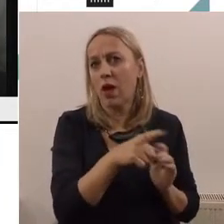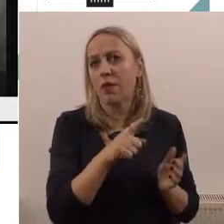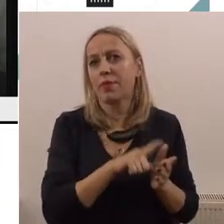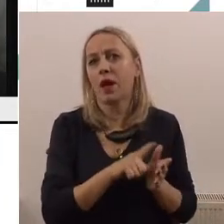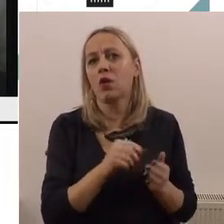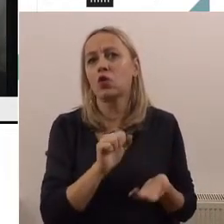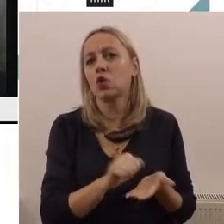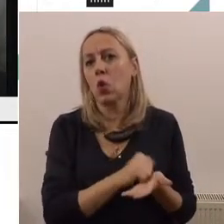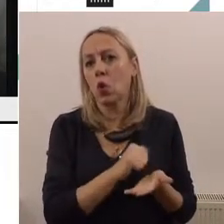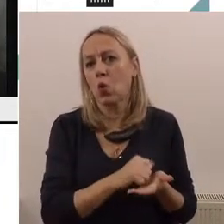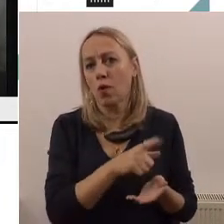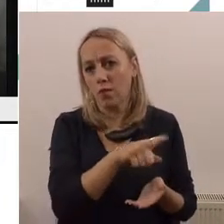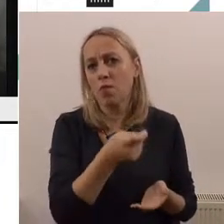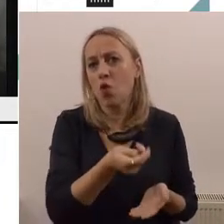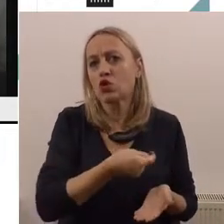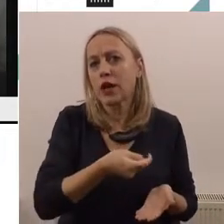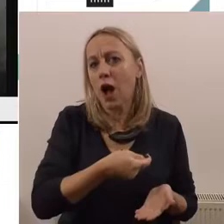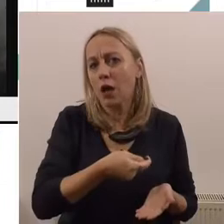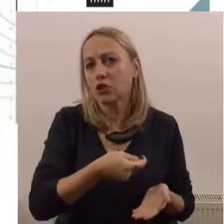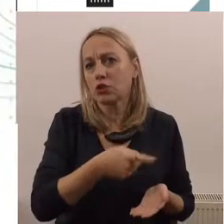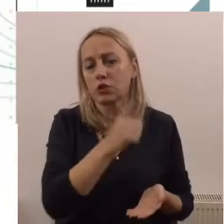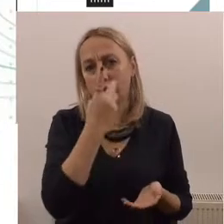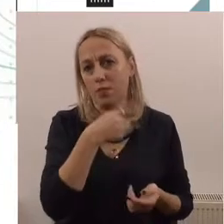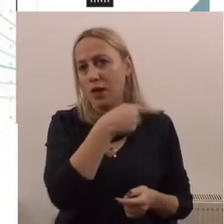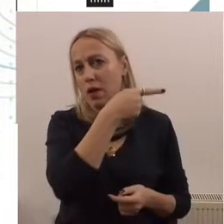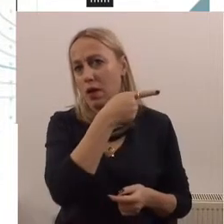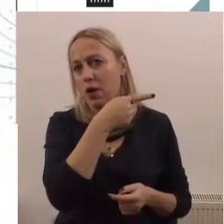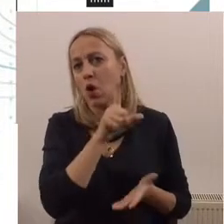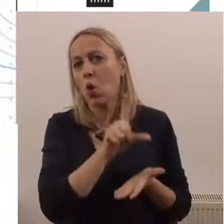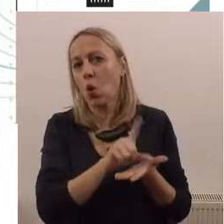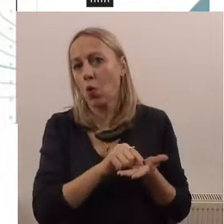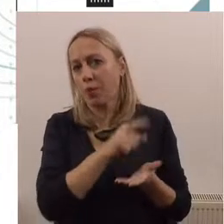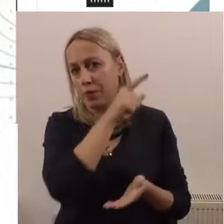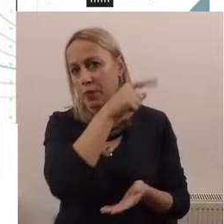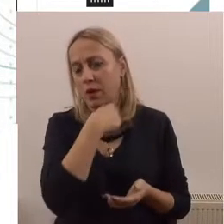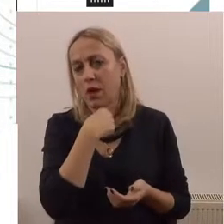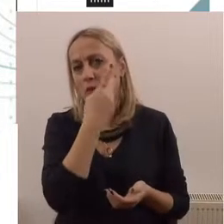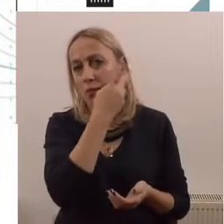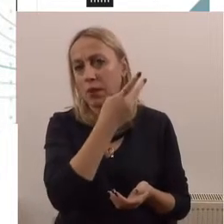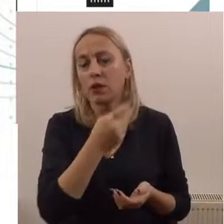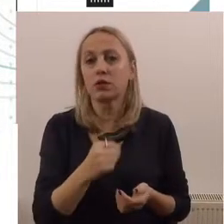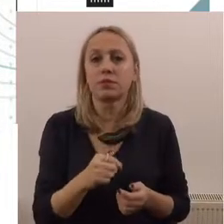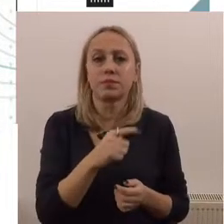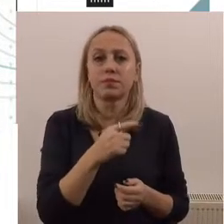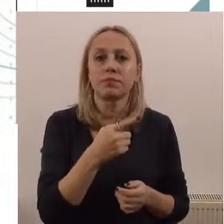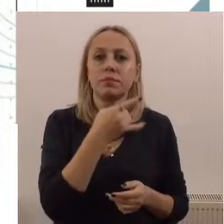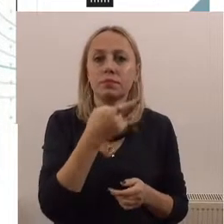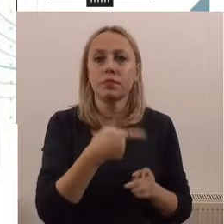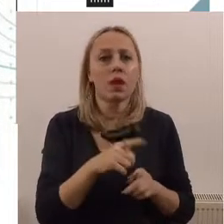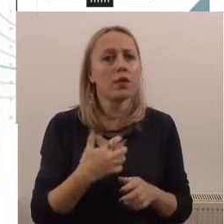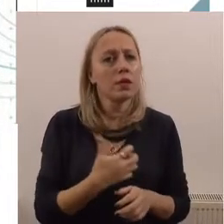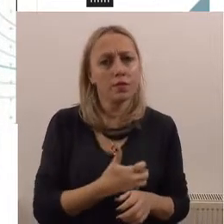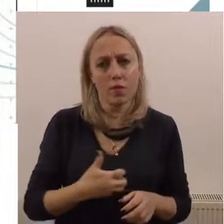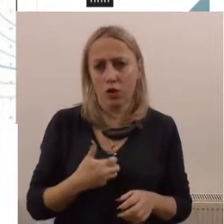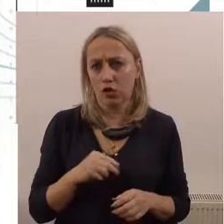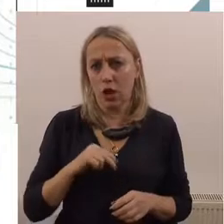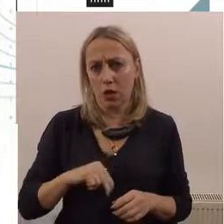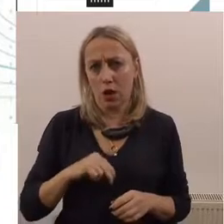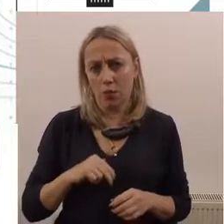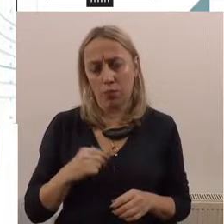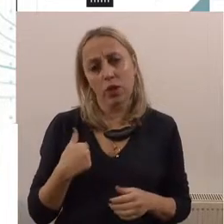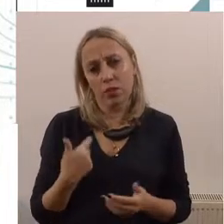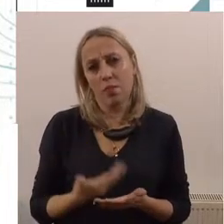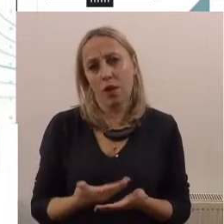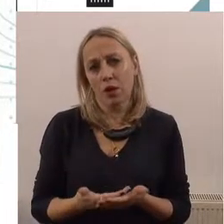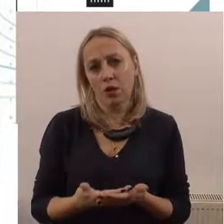made a gist of it. A QR code on your screen will lead you to download